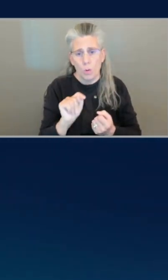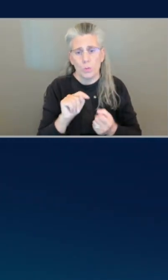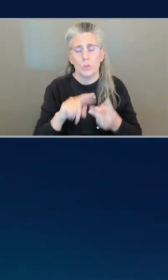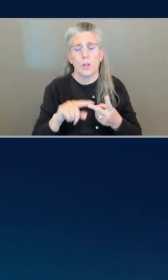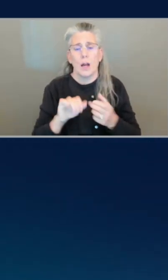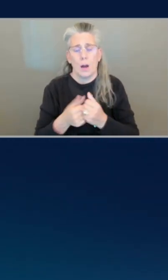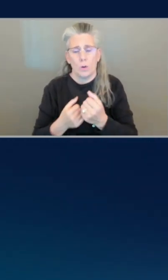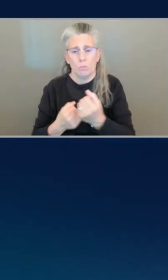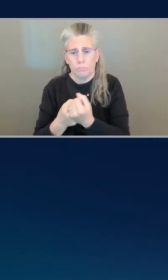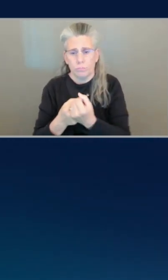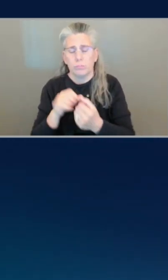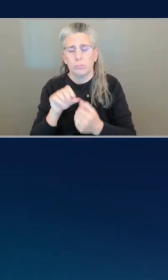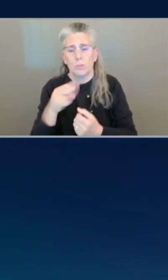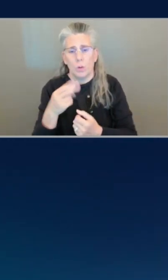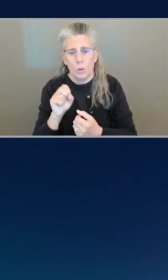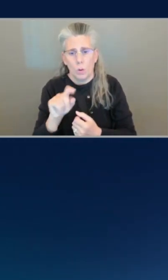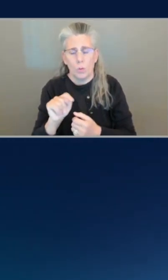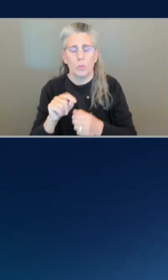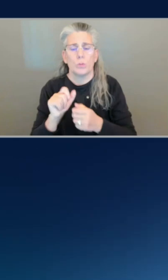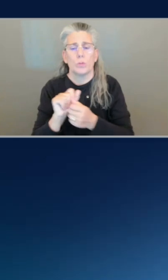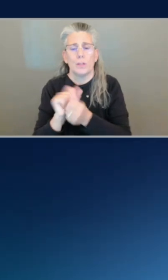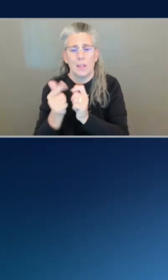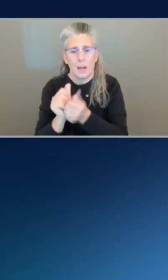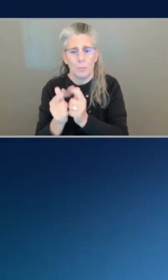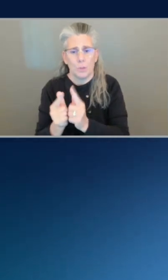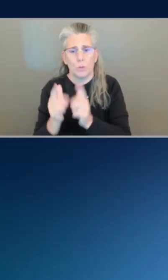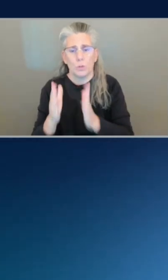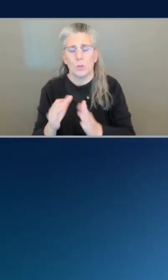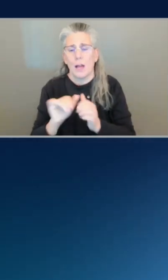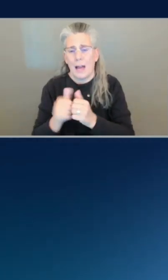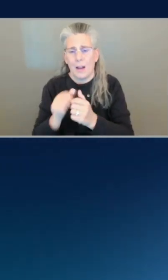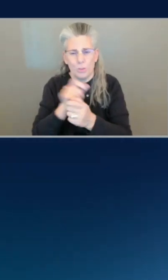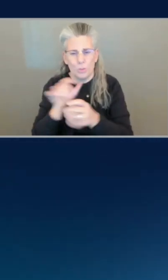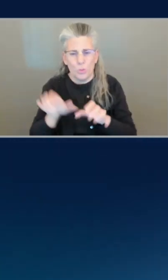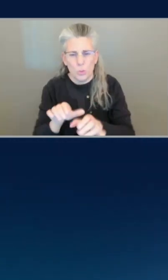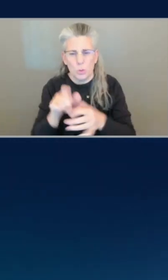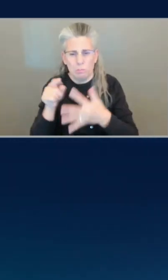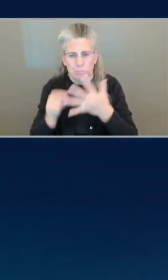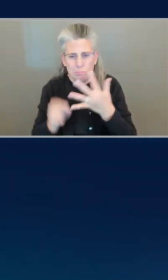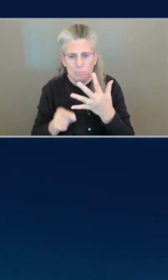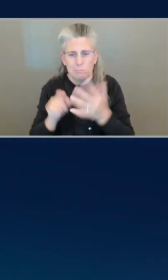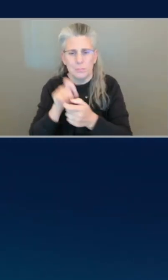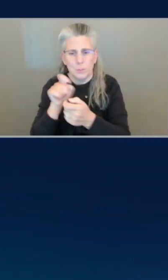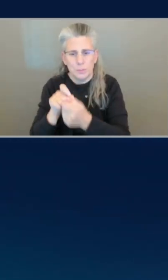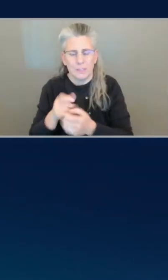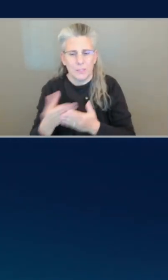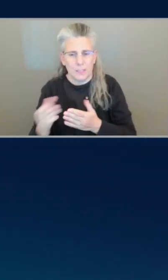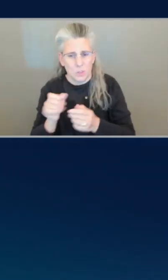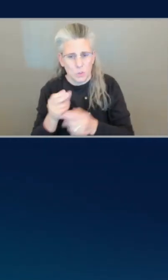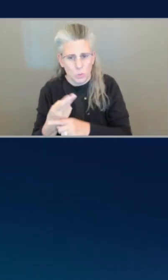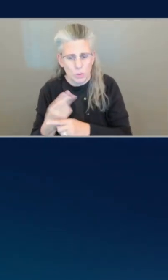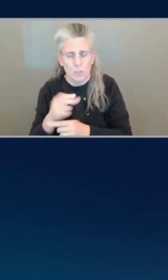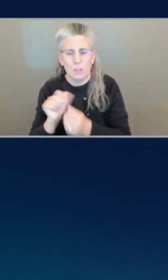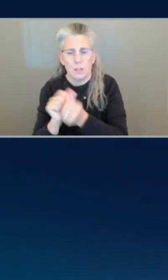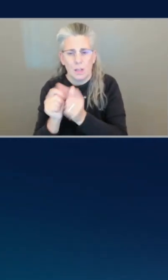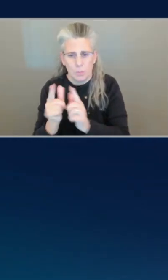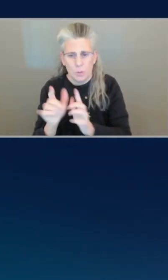to do multiple things with the adapters. Yeah. And we're also putting recipes out there which will show you the